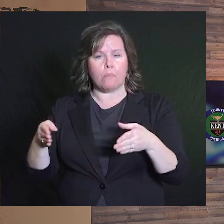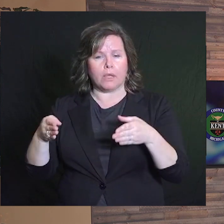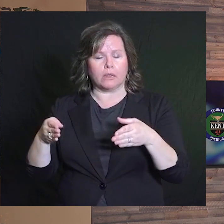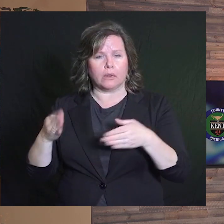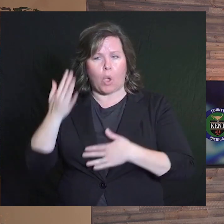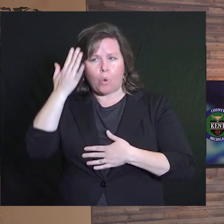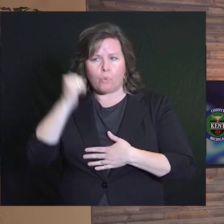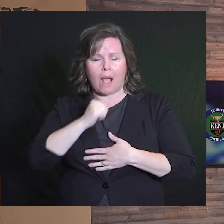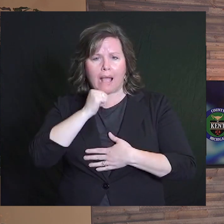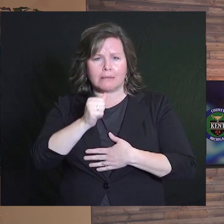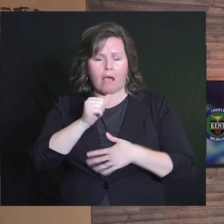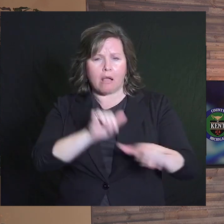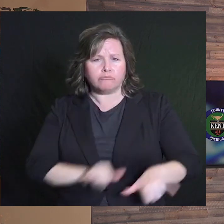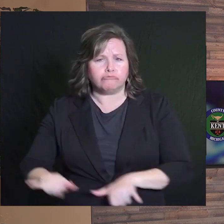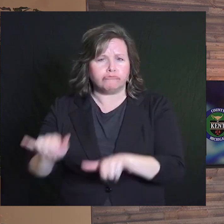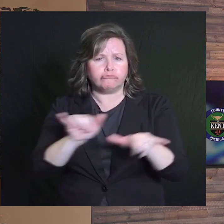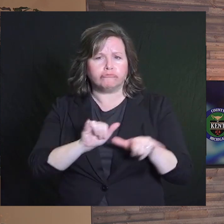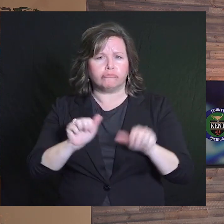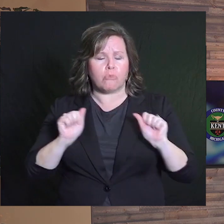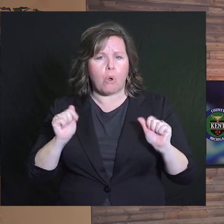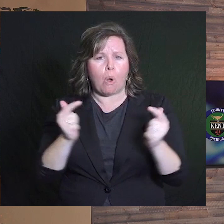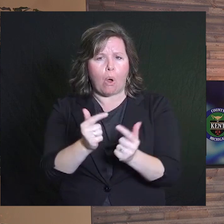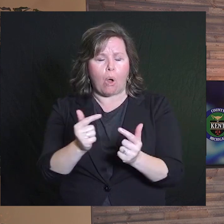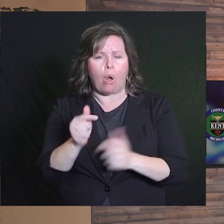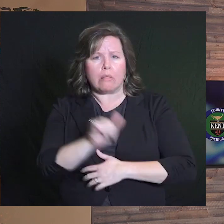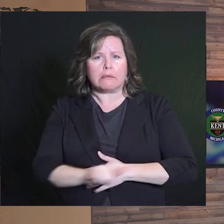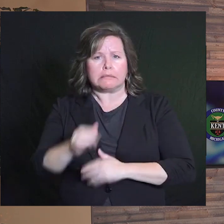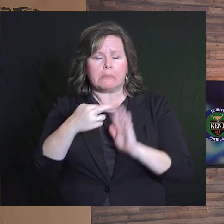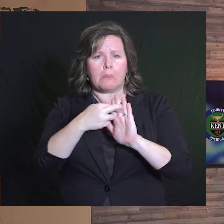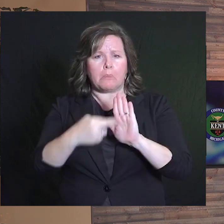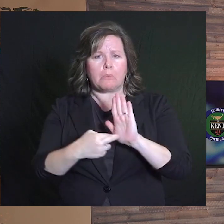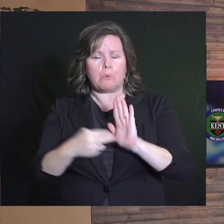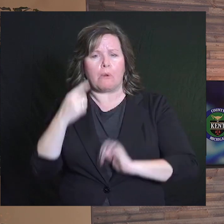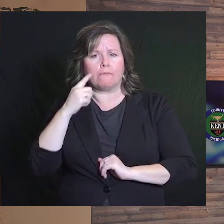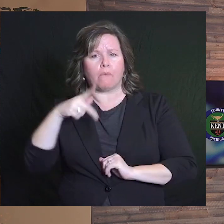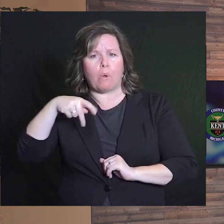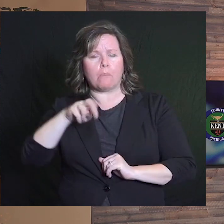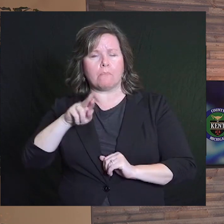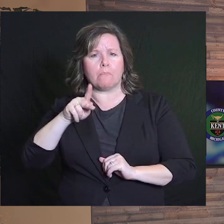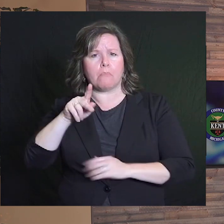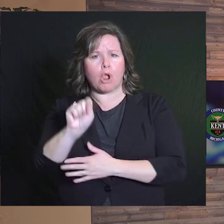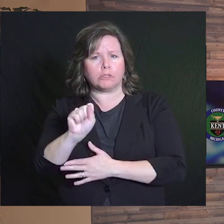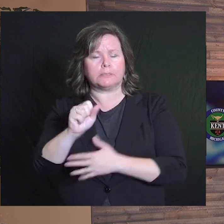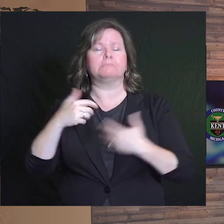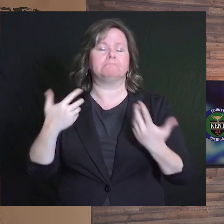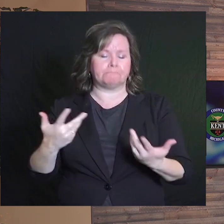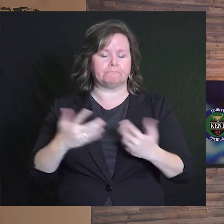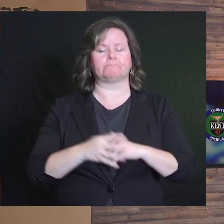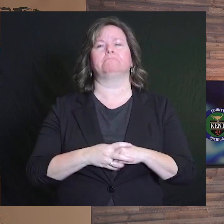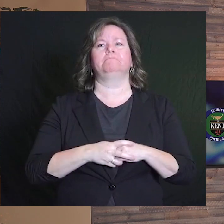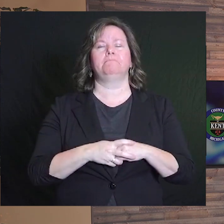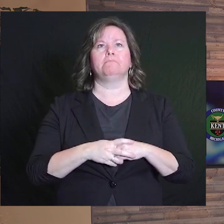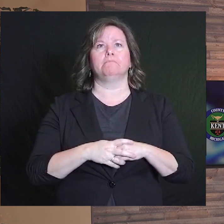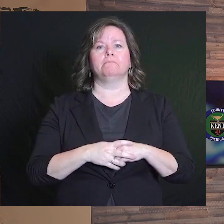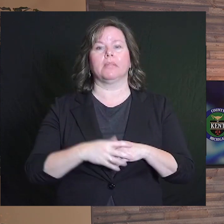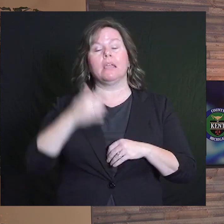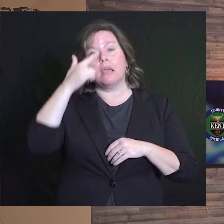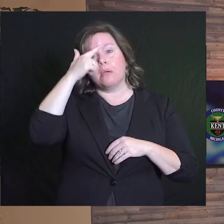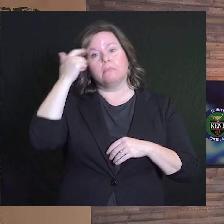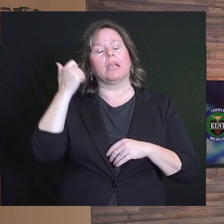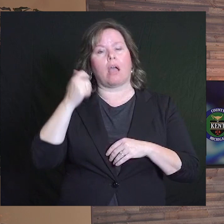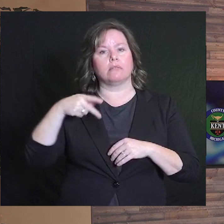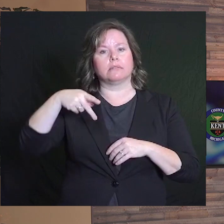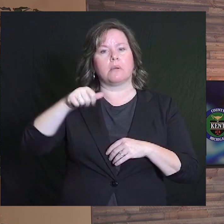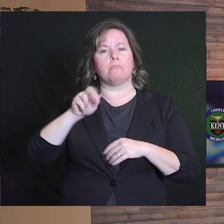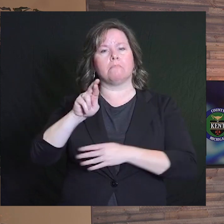isn't one consistent approach region-wide to parks and playgrounds. And that's largely because those park managers